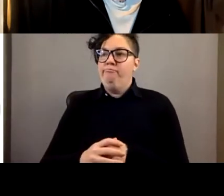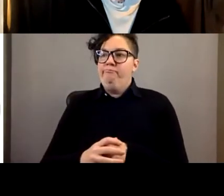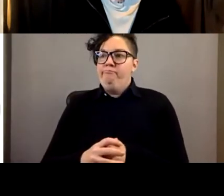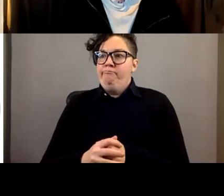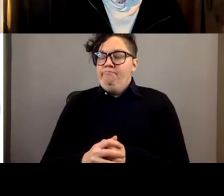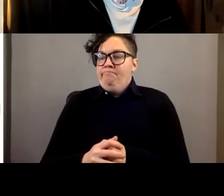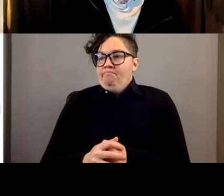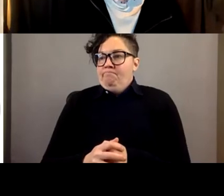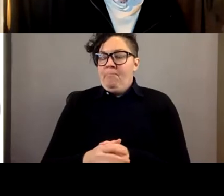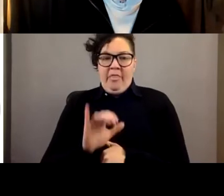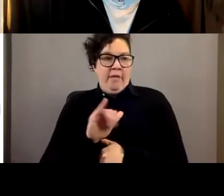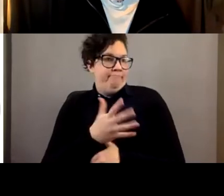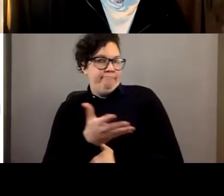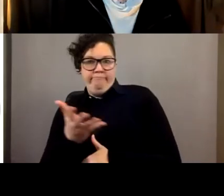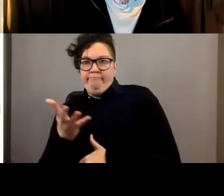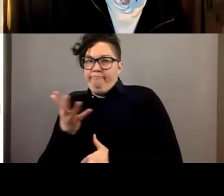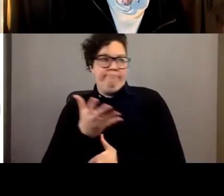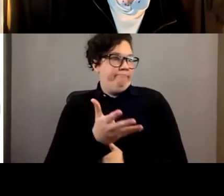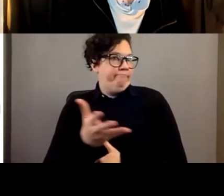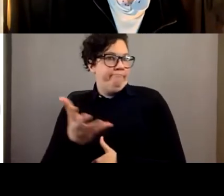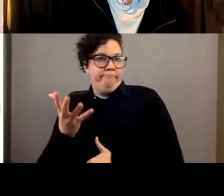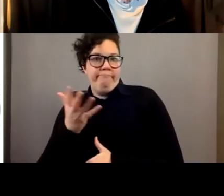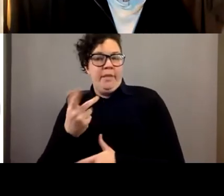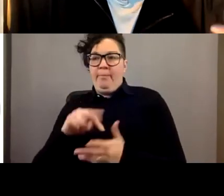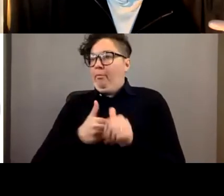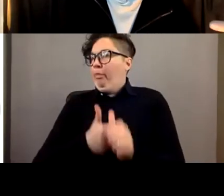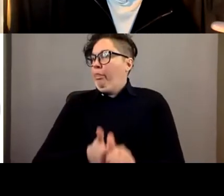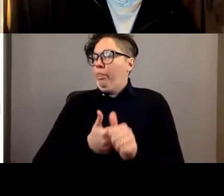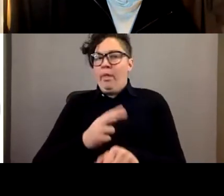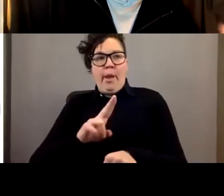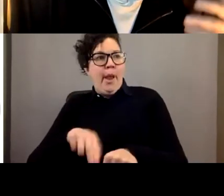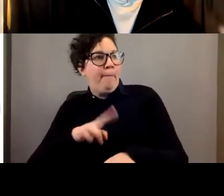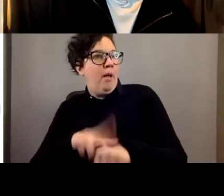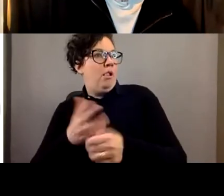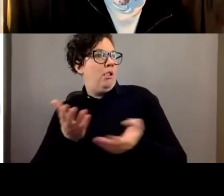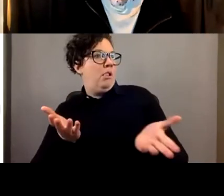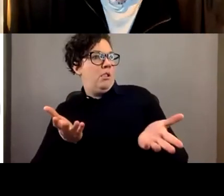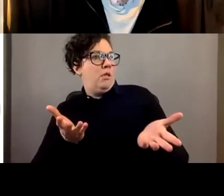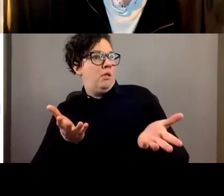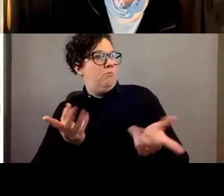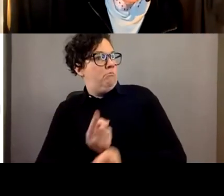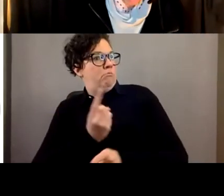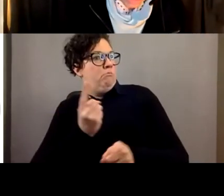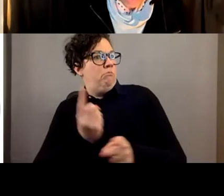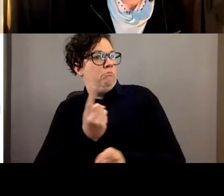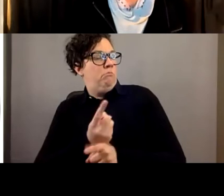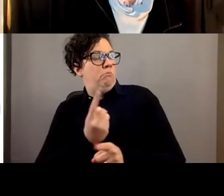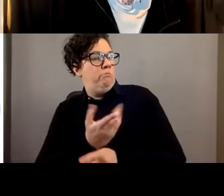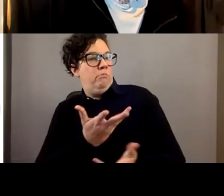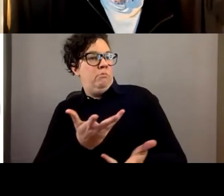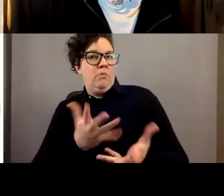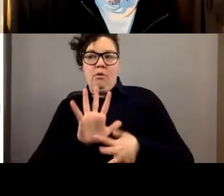how normalizing other things that happen in this world are that might give rise to this moment. And that